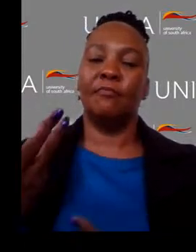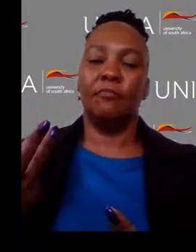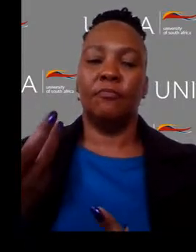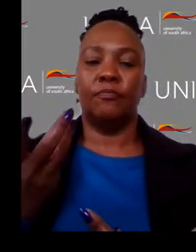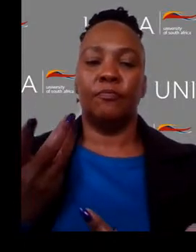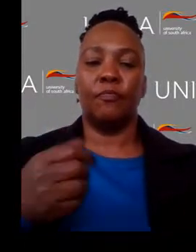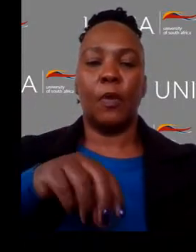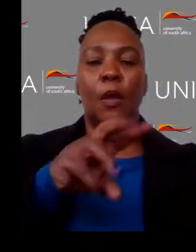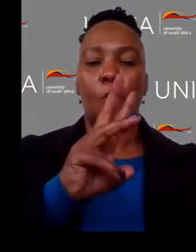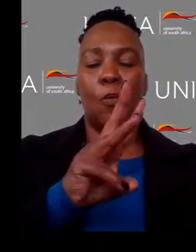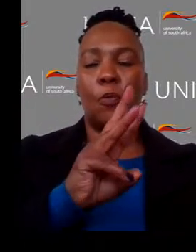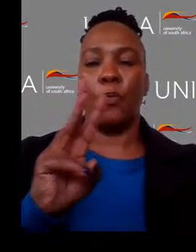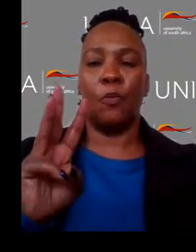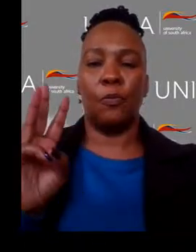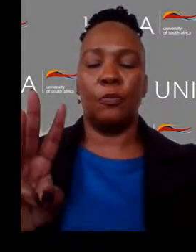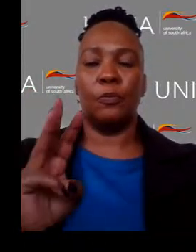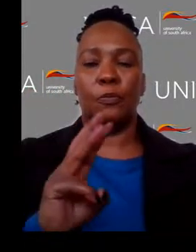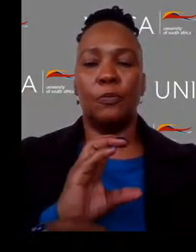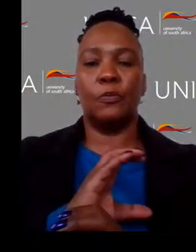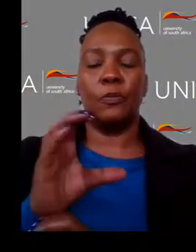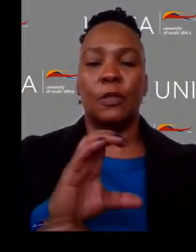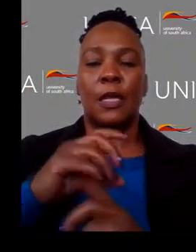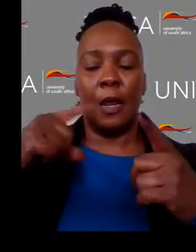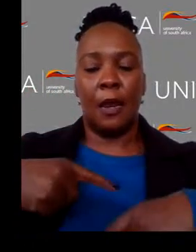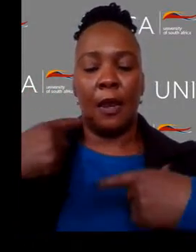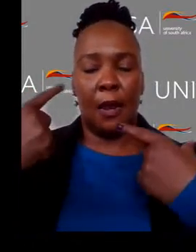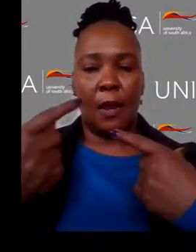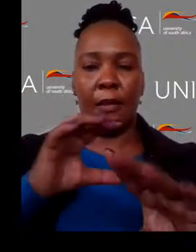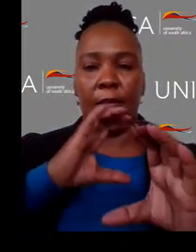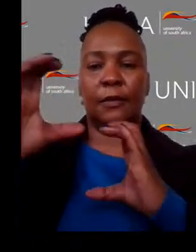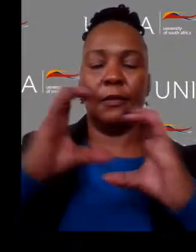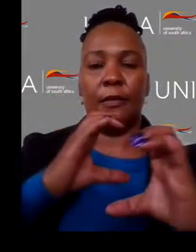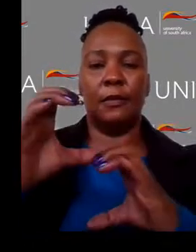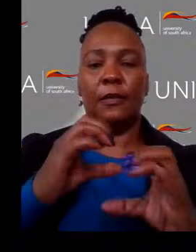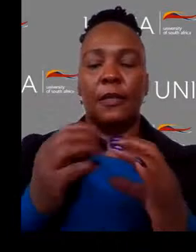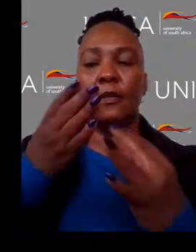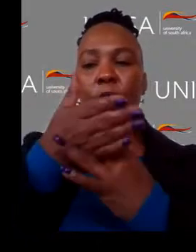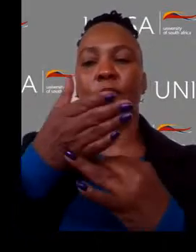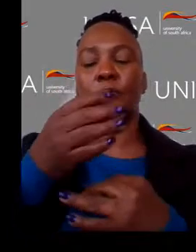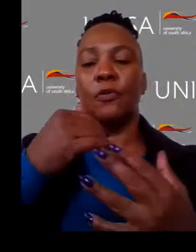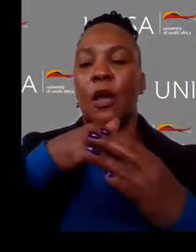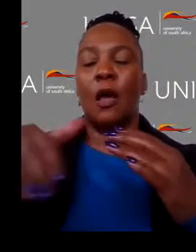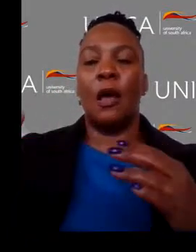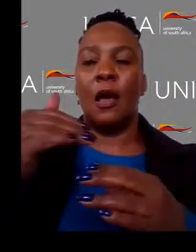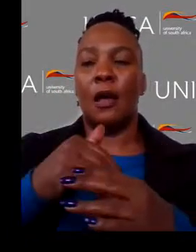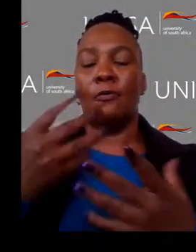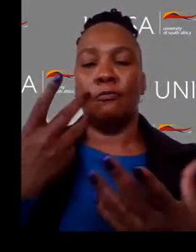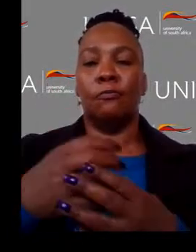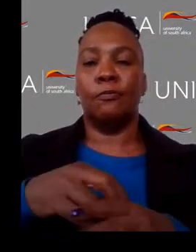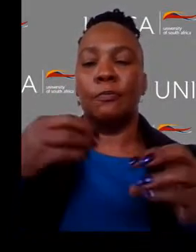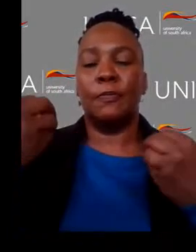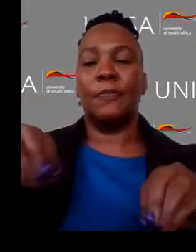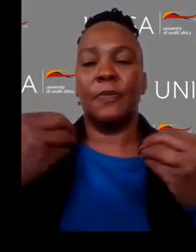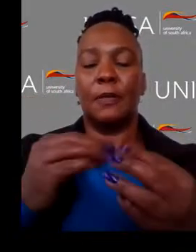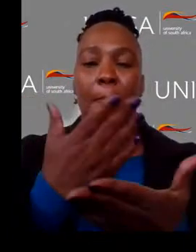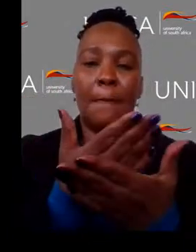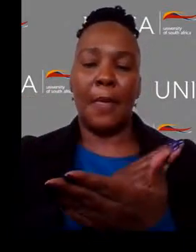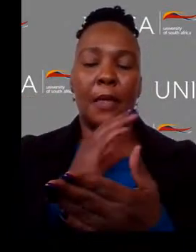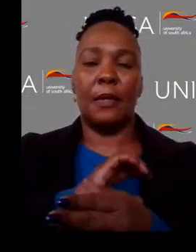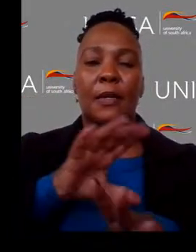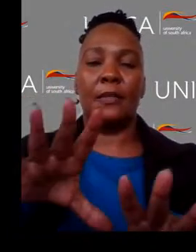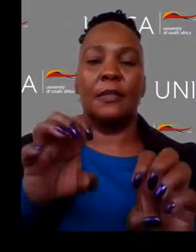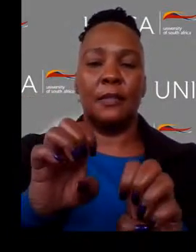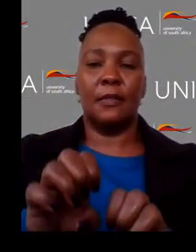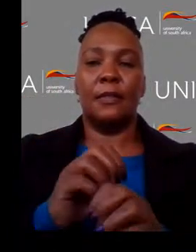web chat, which is a live chat via our corporate page. It's on your myExam portal as well. It's a blue bubble